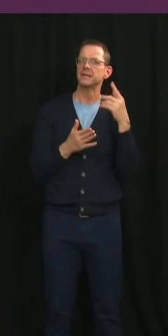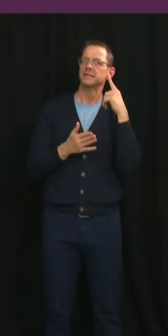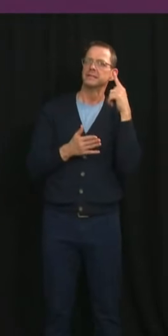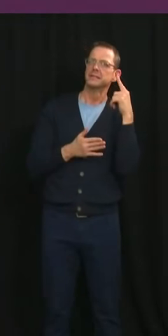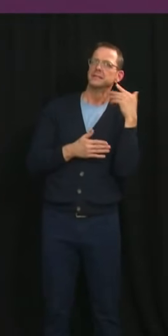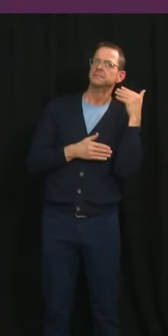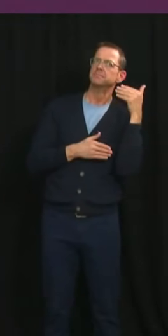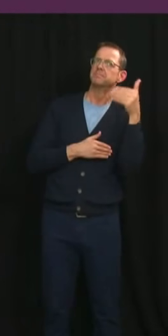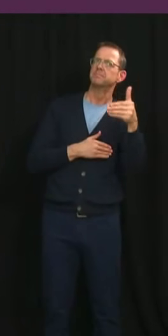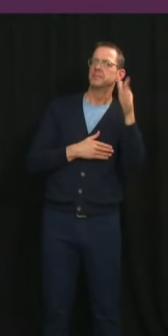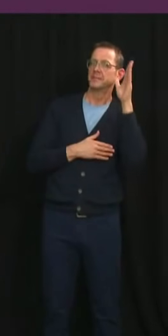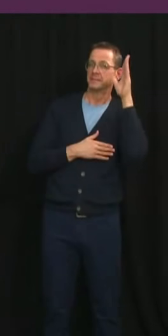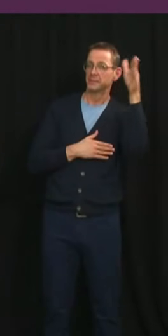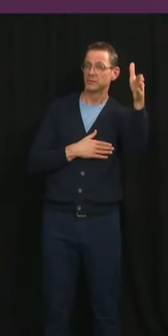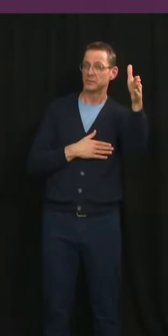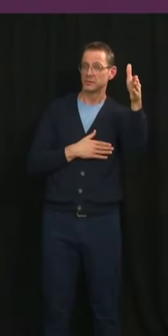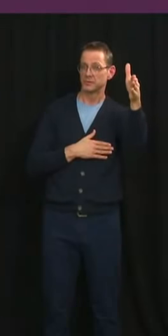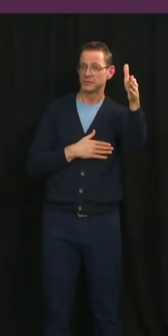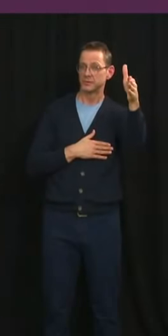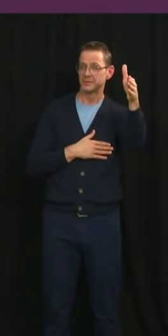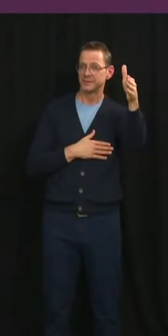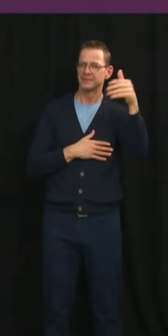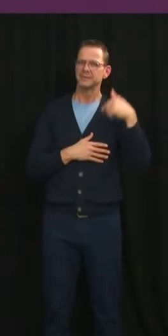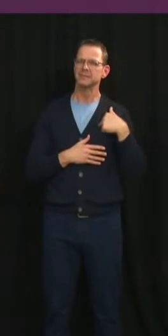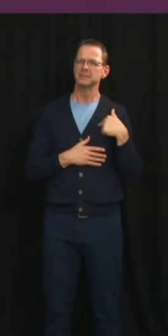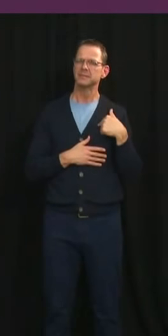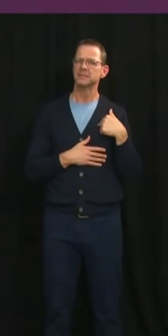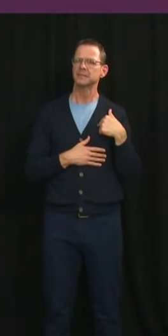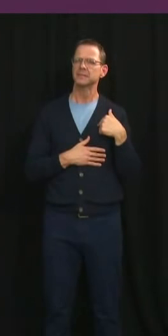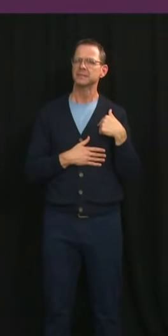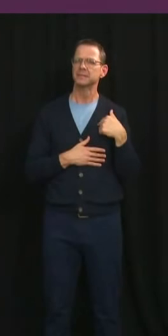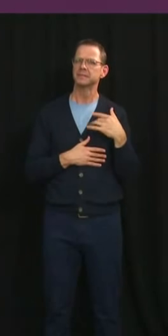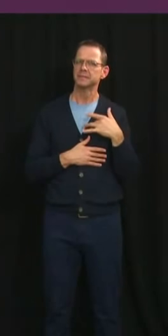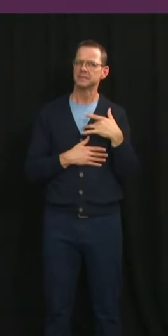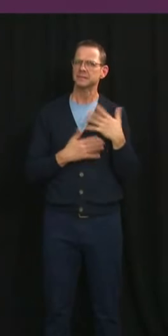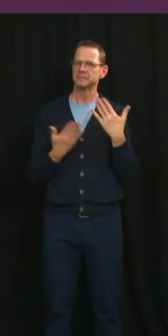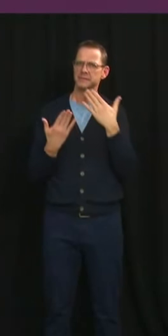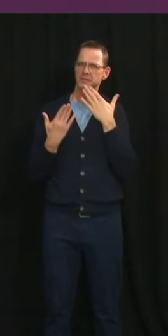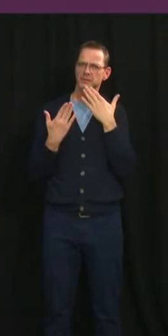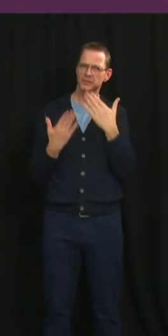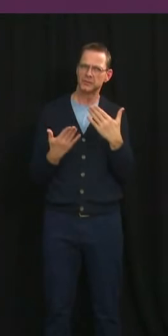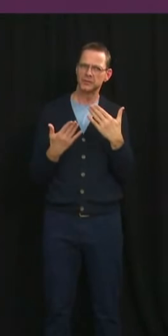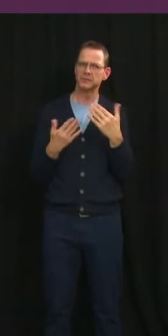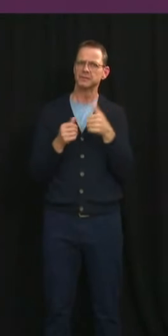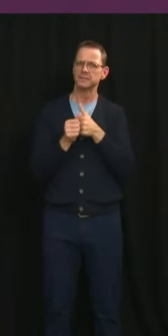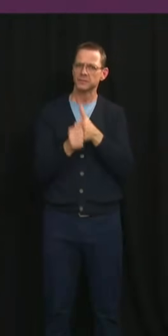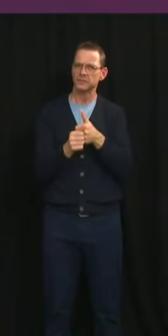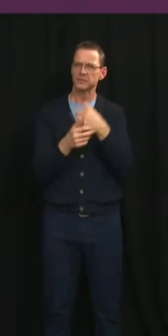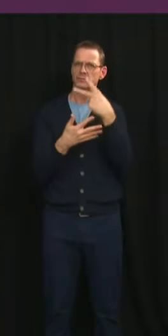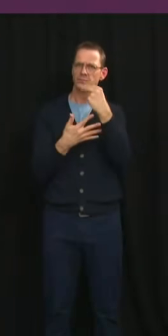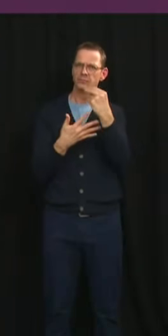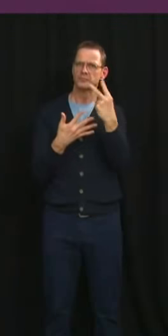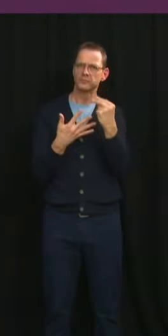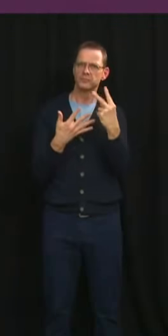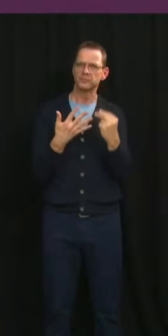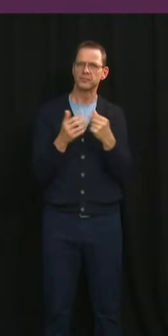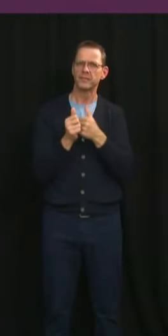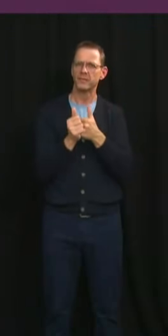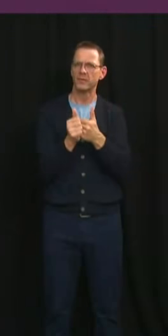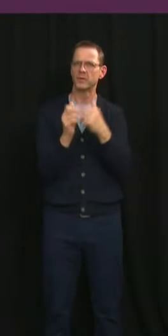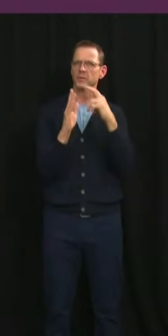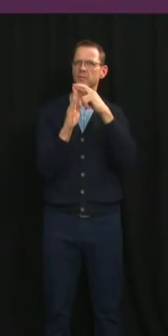gradual but significant steps towards relaxation of measures that are pegged on